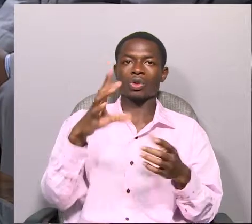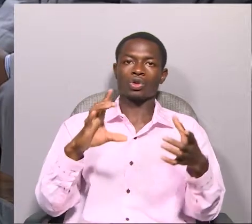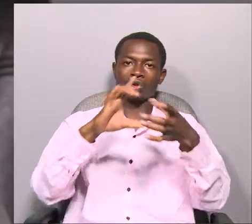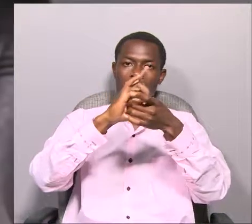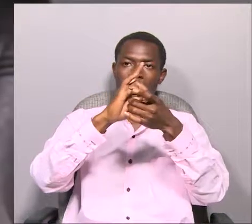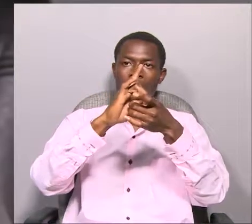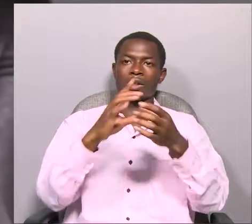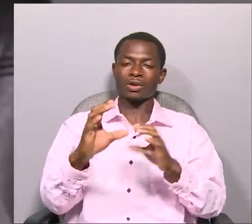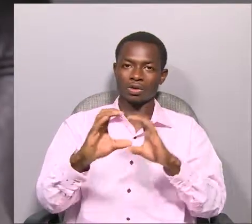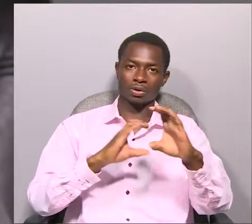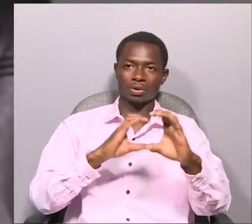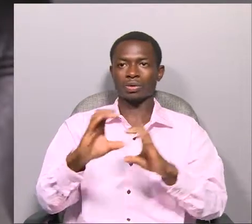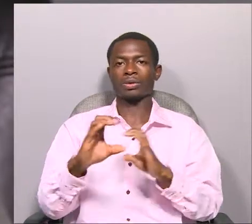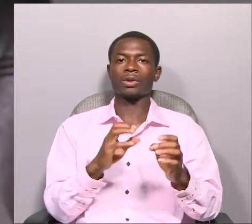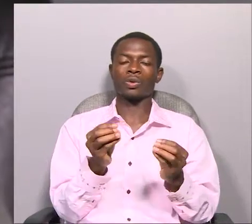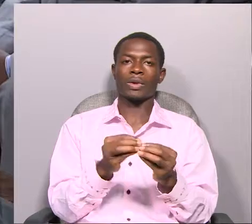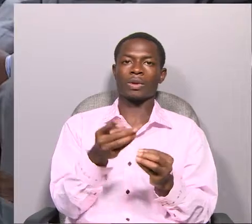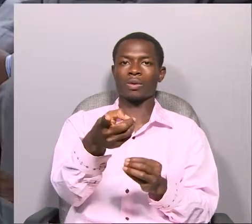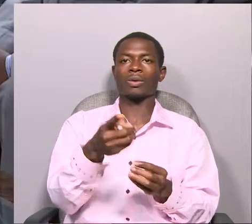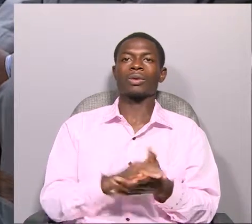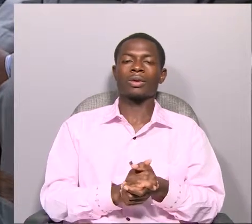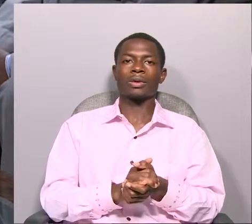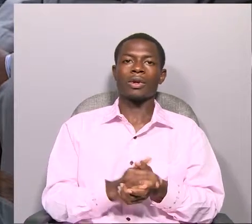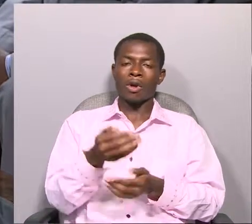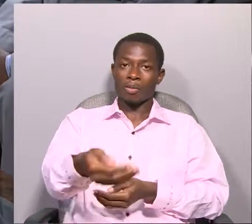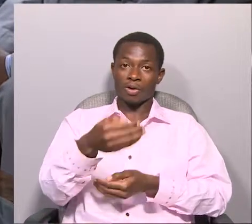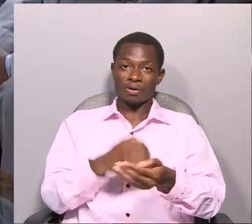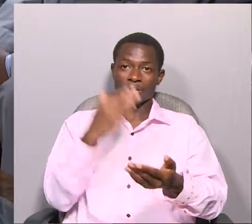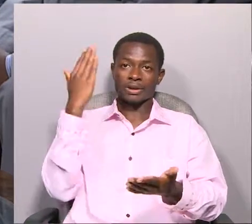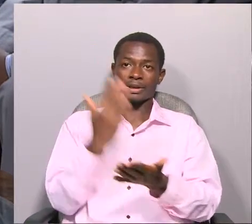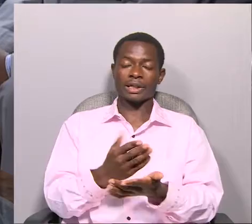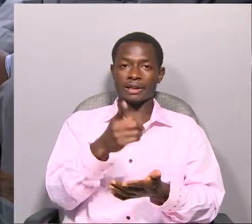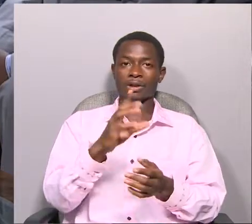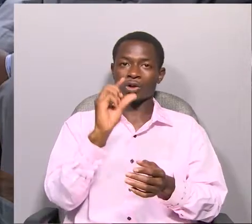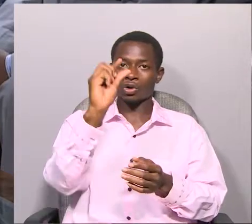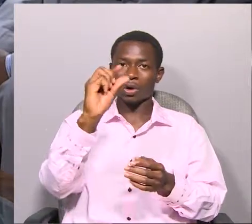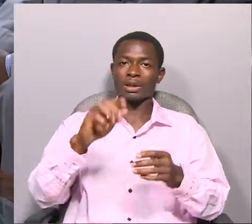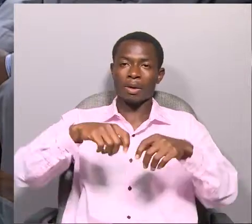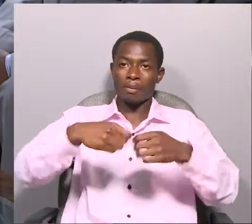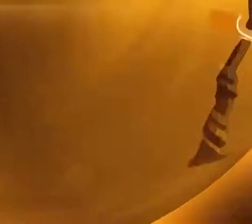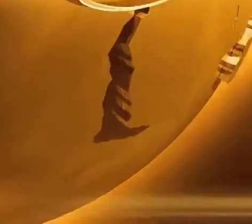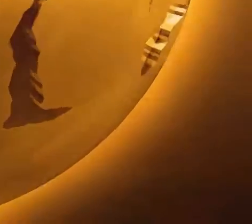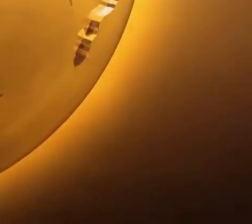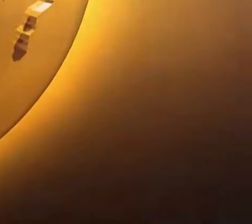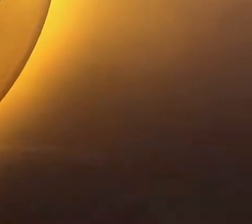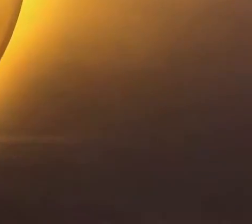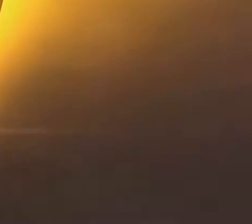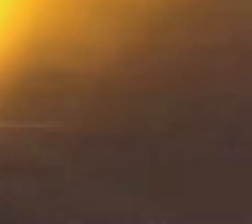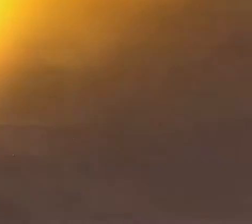and interacting with these young people. Sure. But before that discussion gets underway, we'll take a short break, so do stay with us.